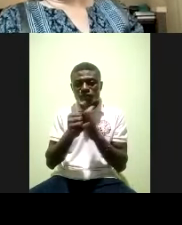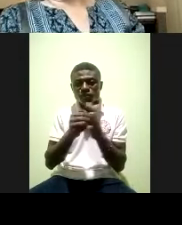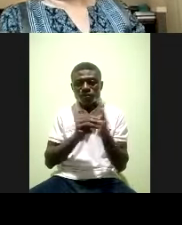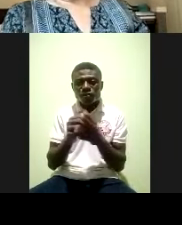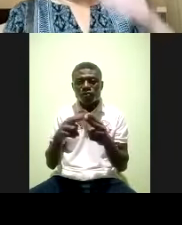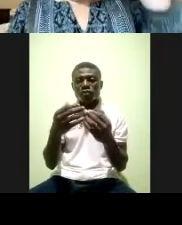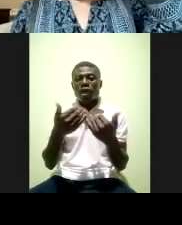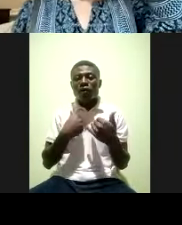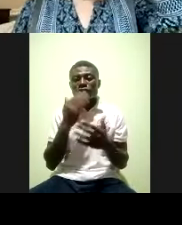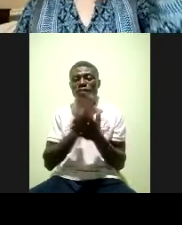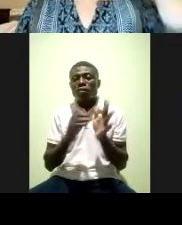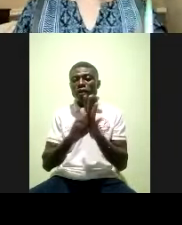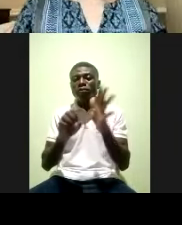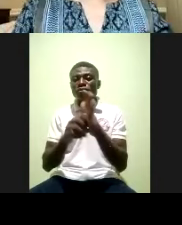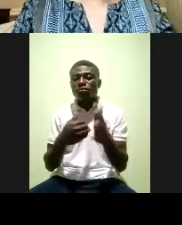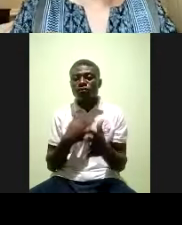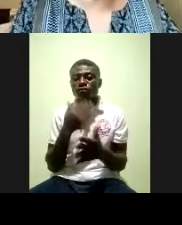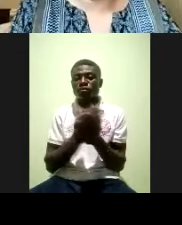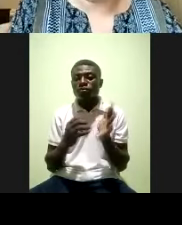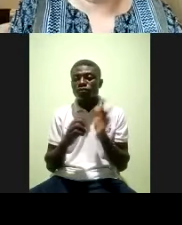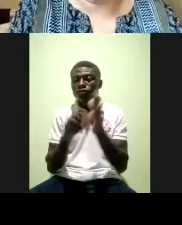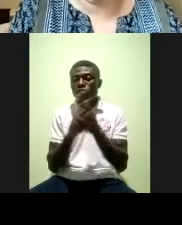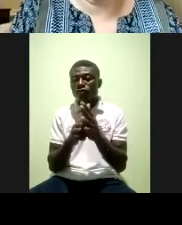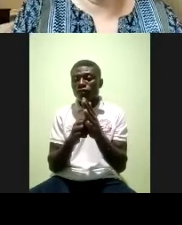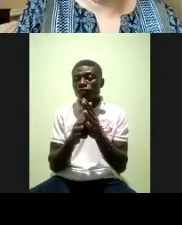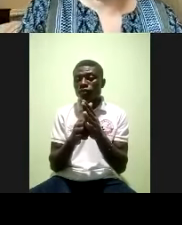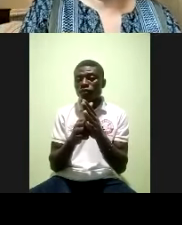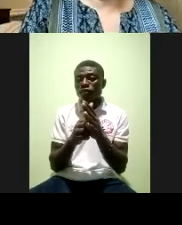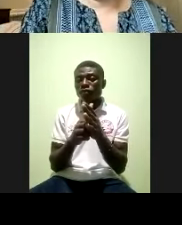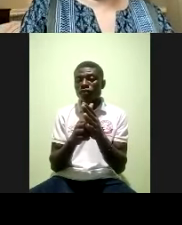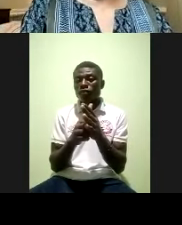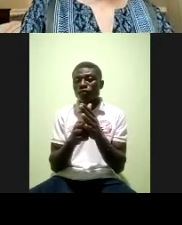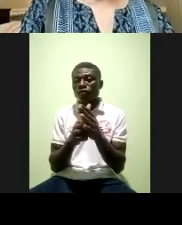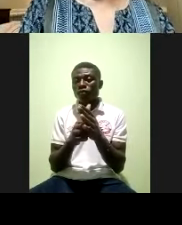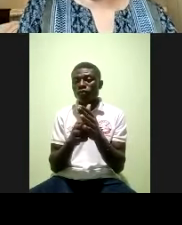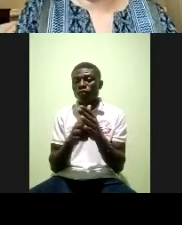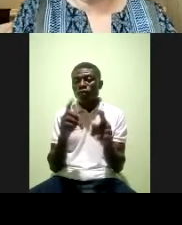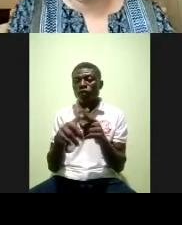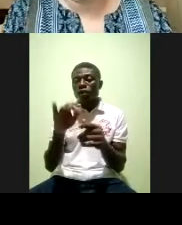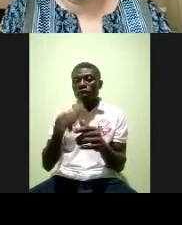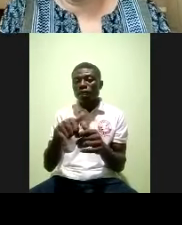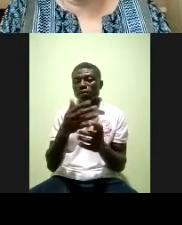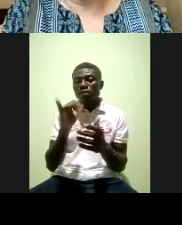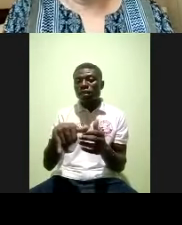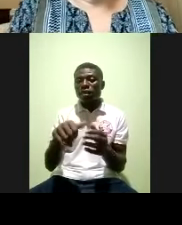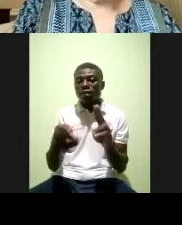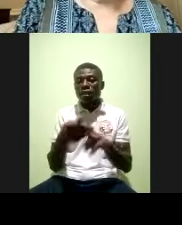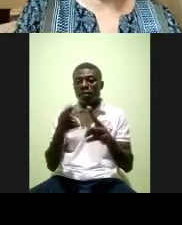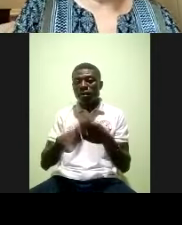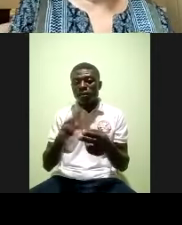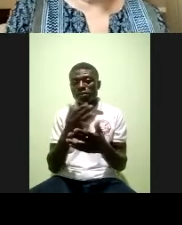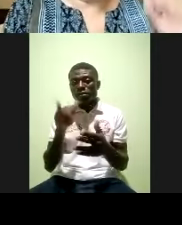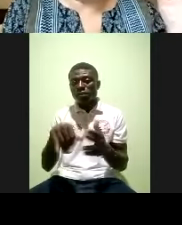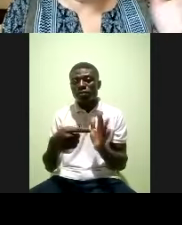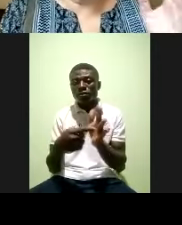are some samples of math issues, the numbers thing. On